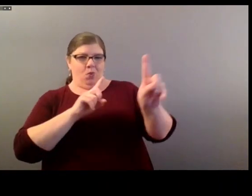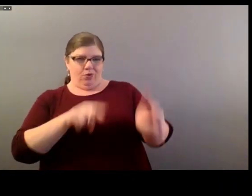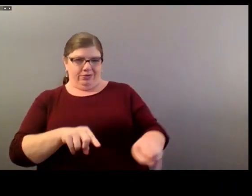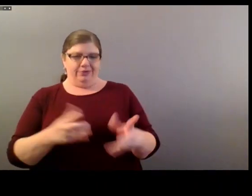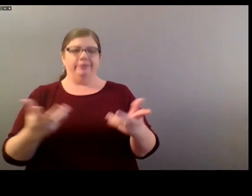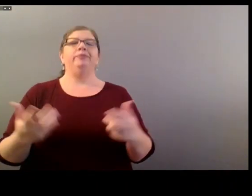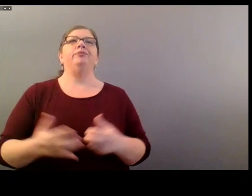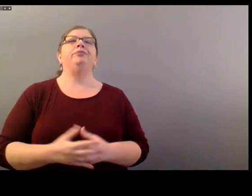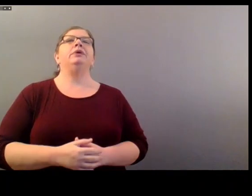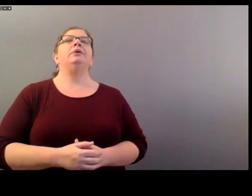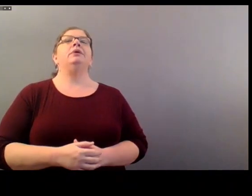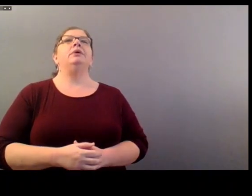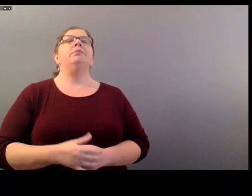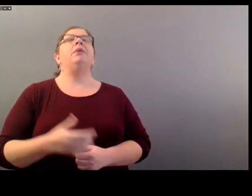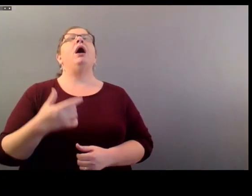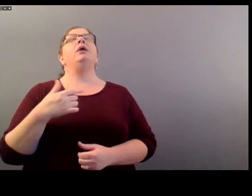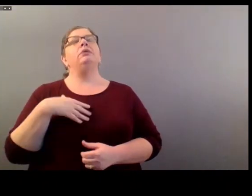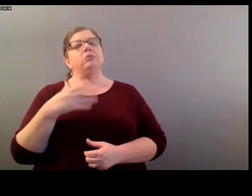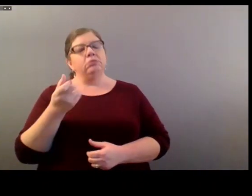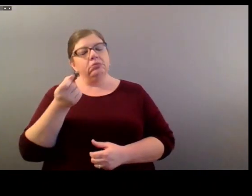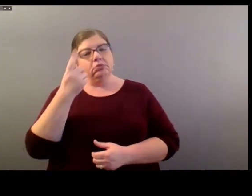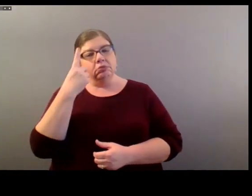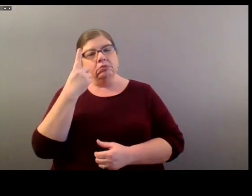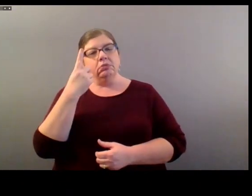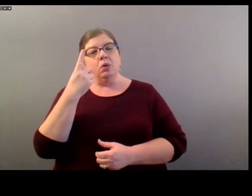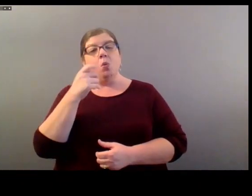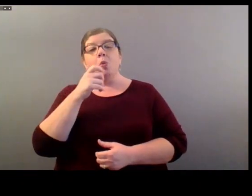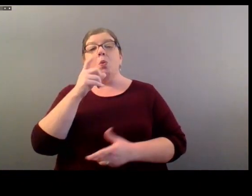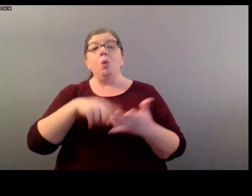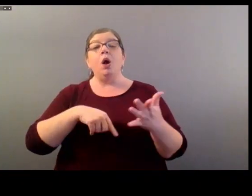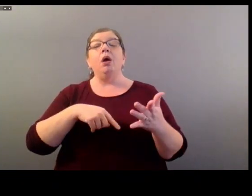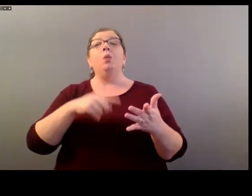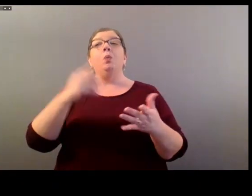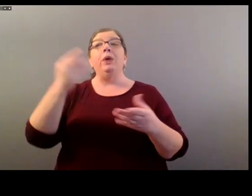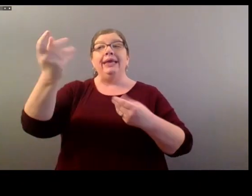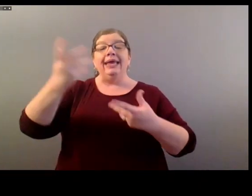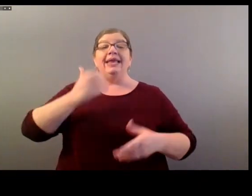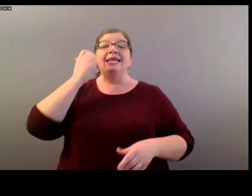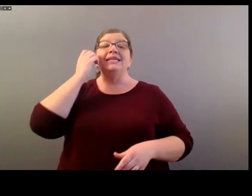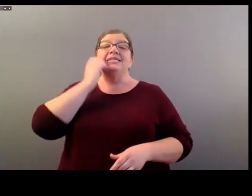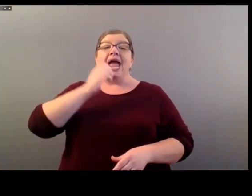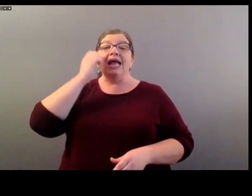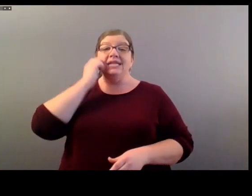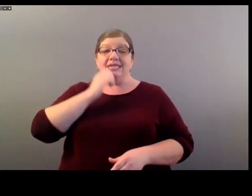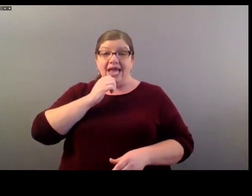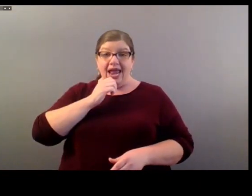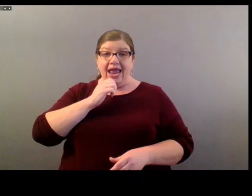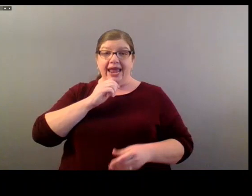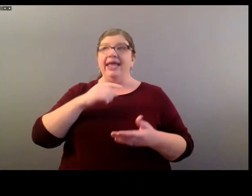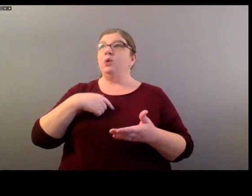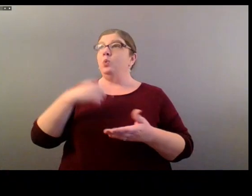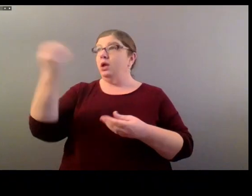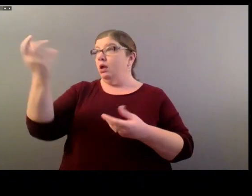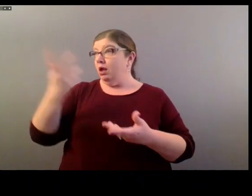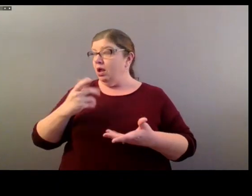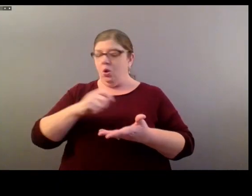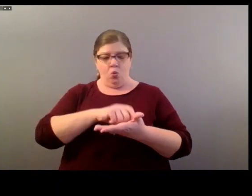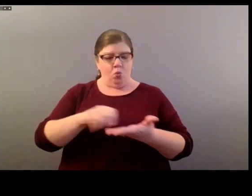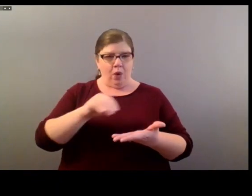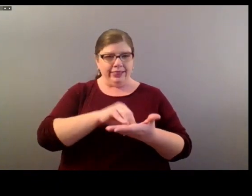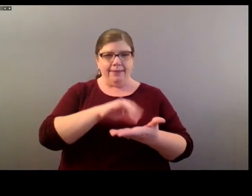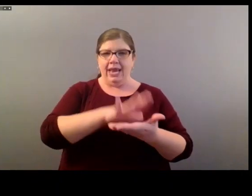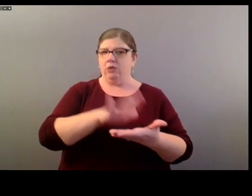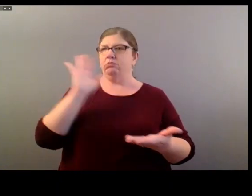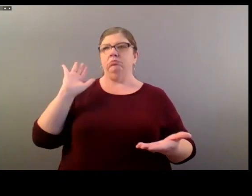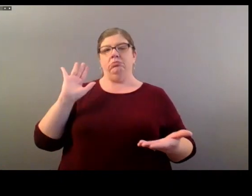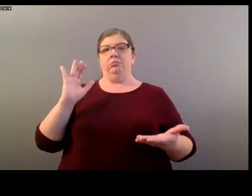get, though, that is not seen here, is we get the daily dates and we write them down. And because if I